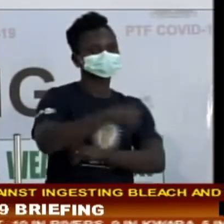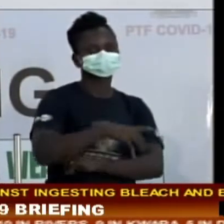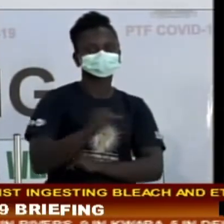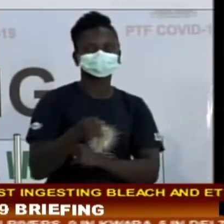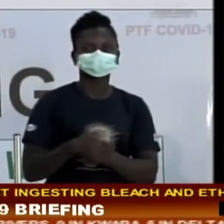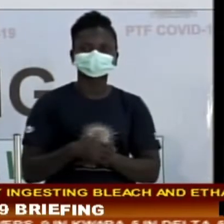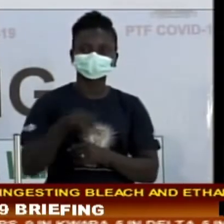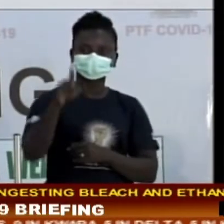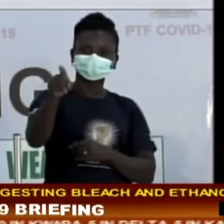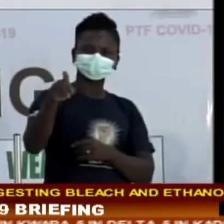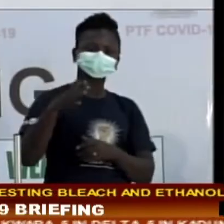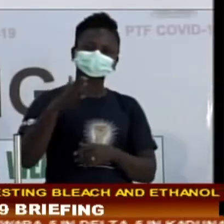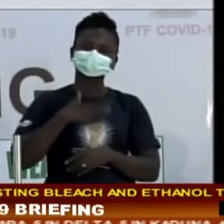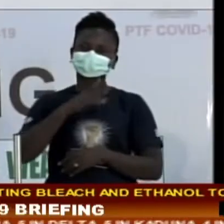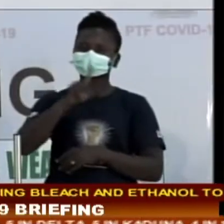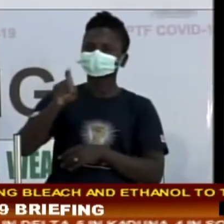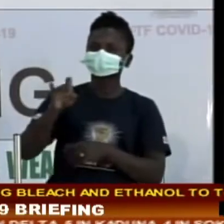so